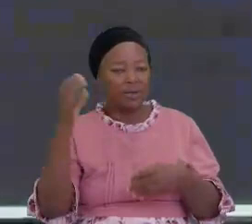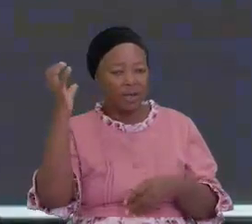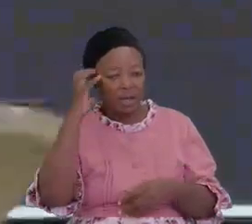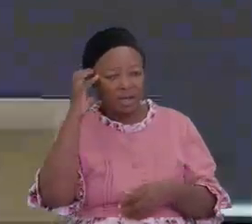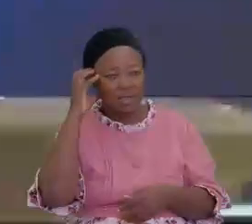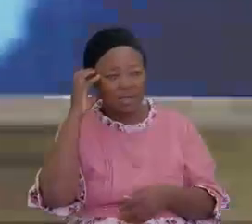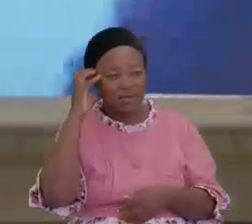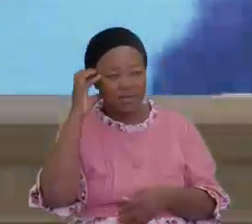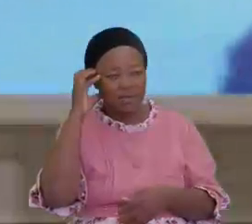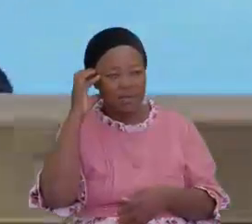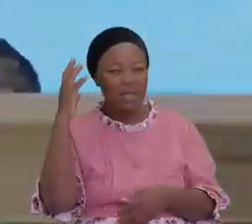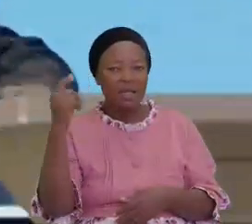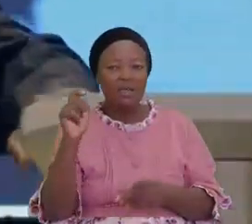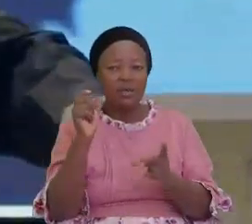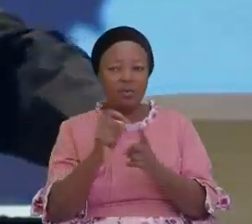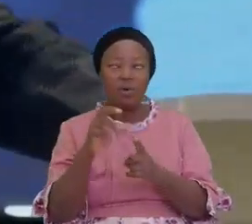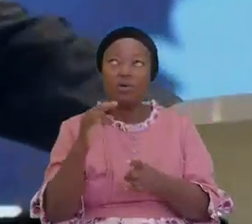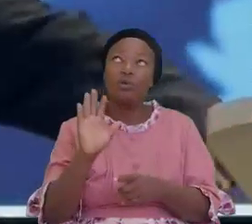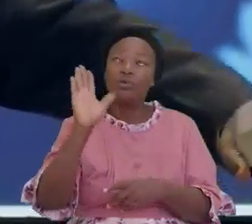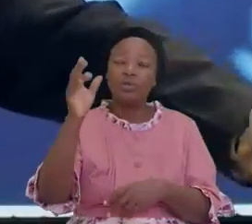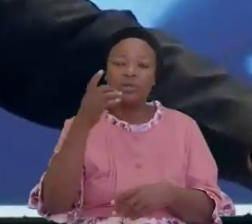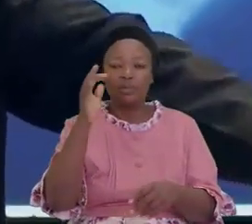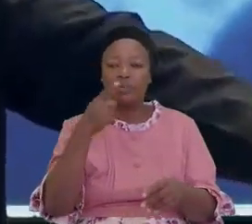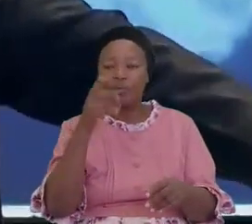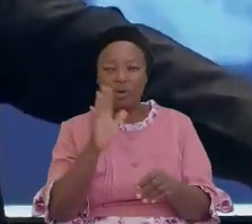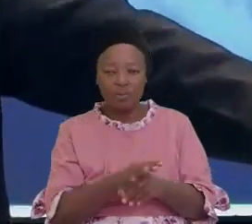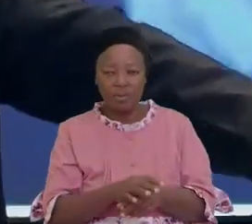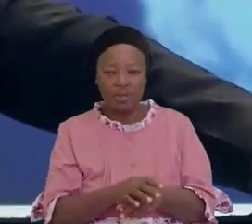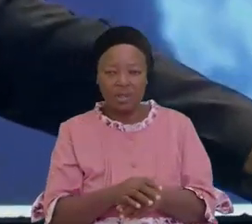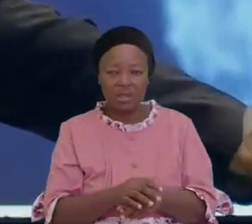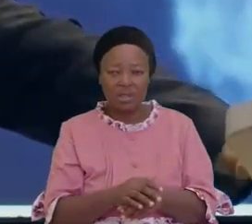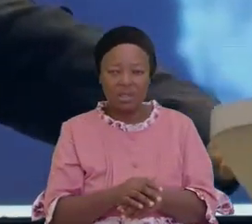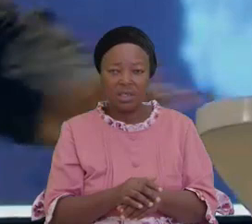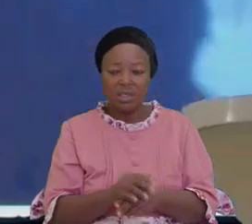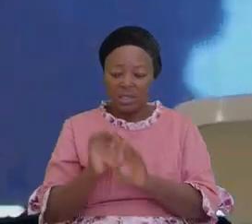The word of his promise. Tarry in Jerusalem